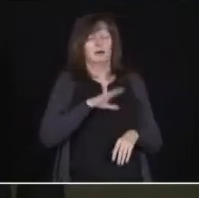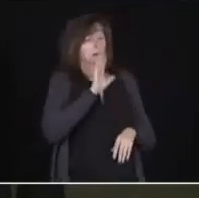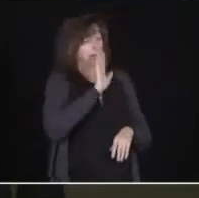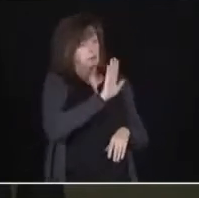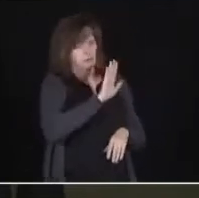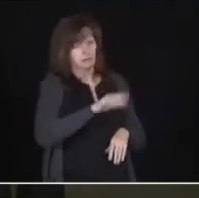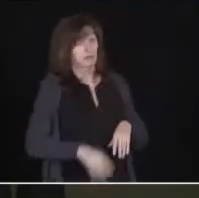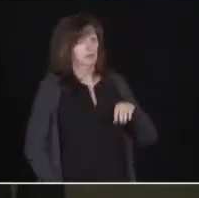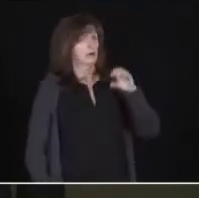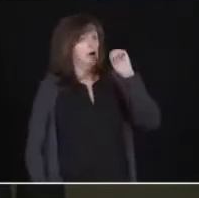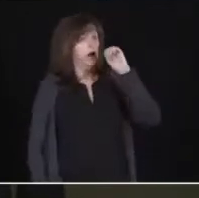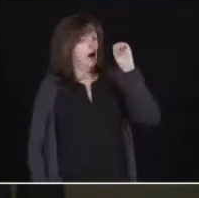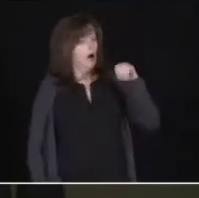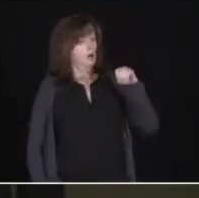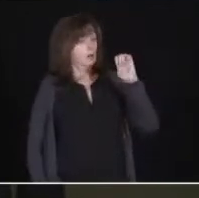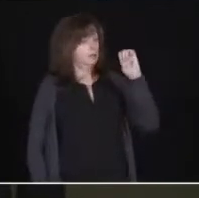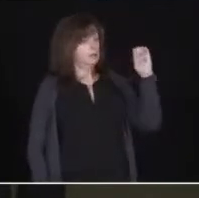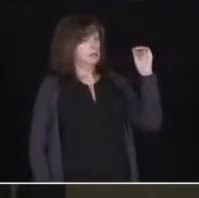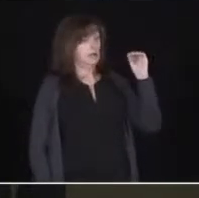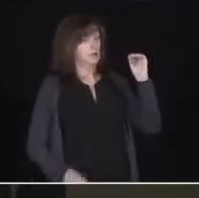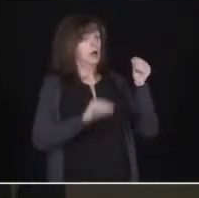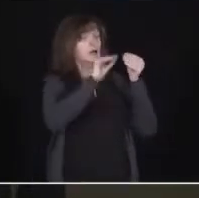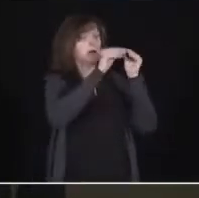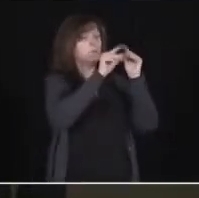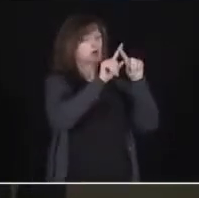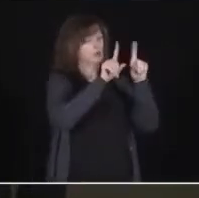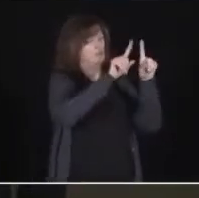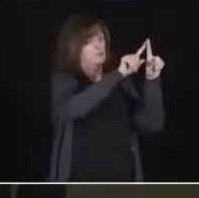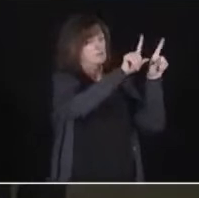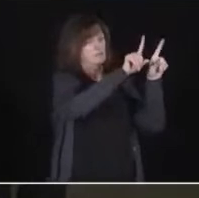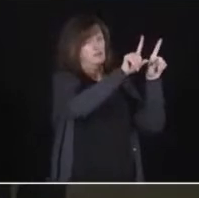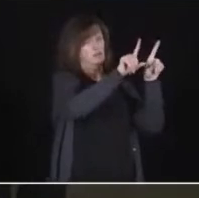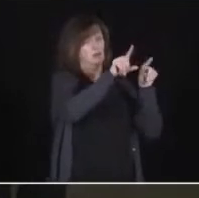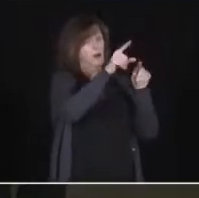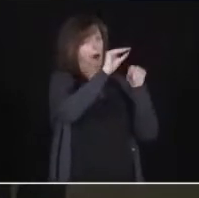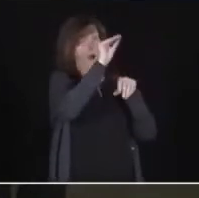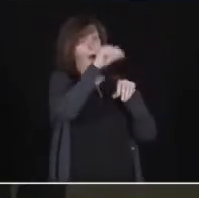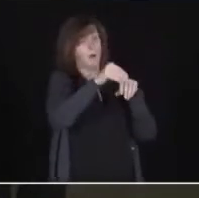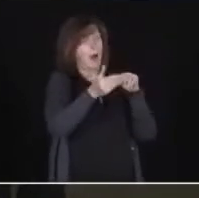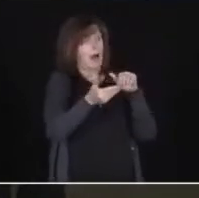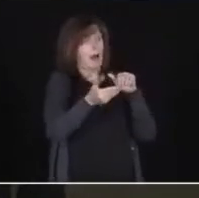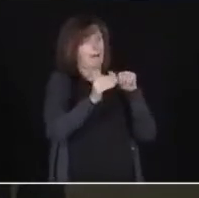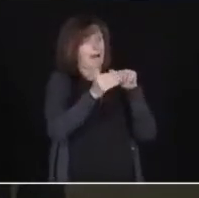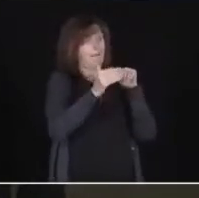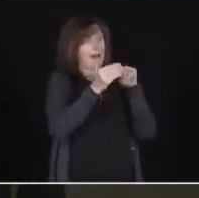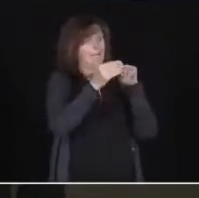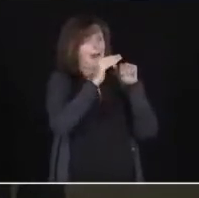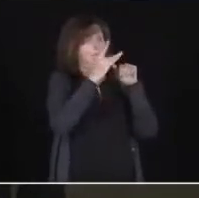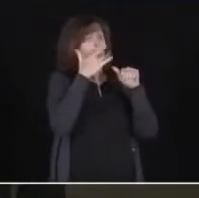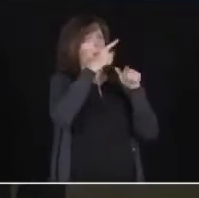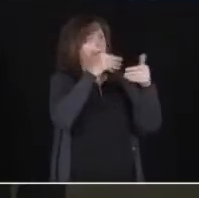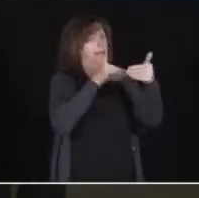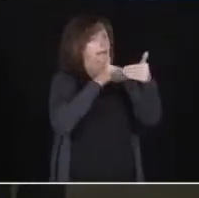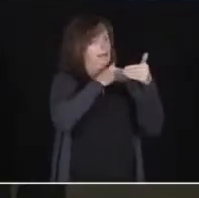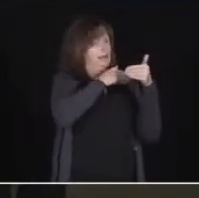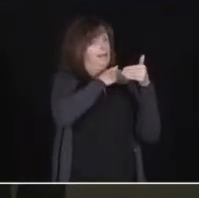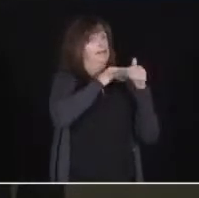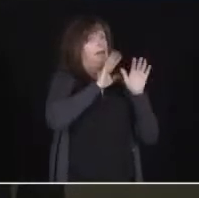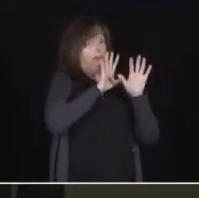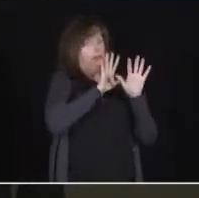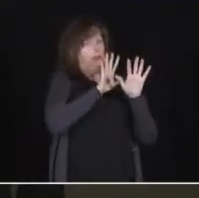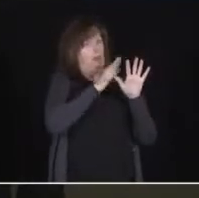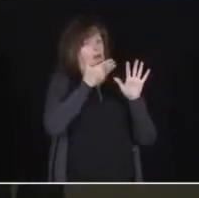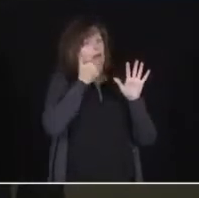different. Ottawa was going over the cliff, and thank God that we did it. And by the way, the health table and